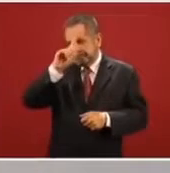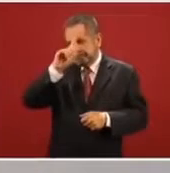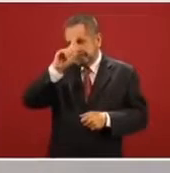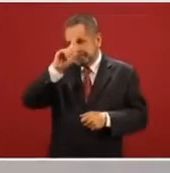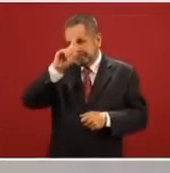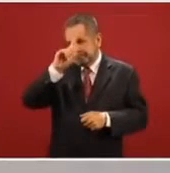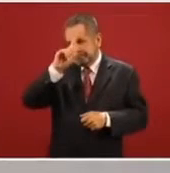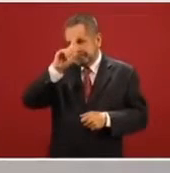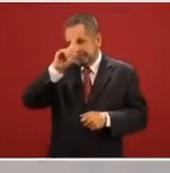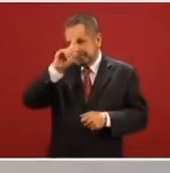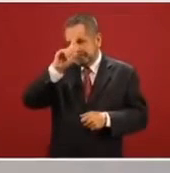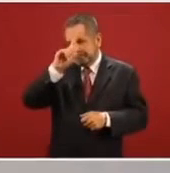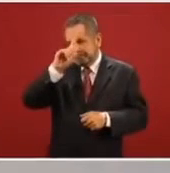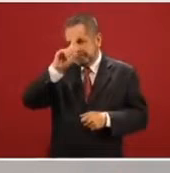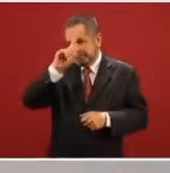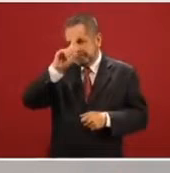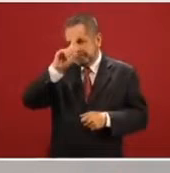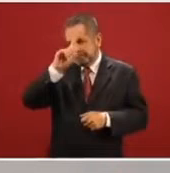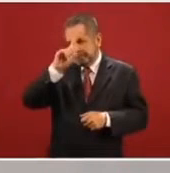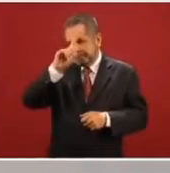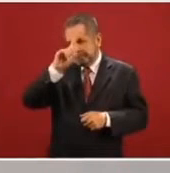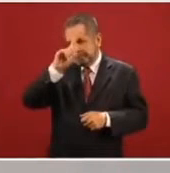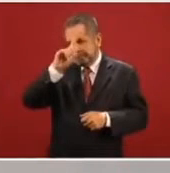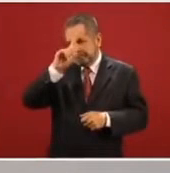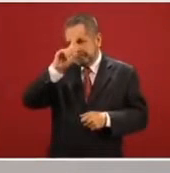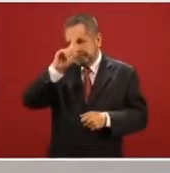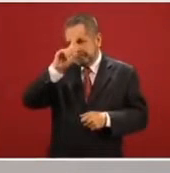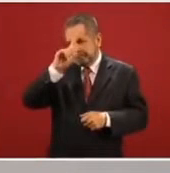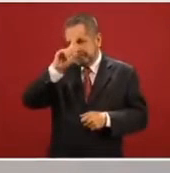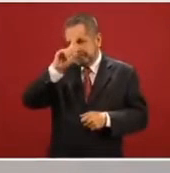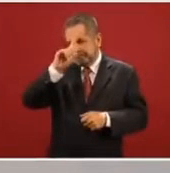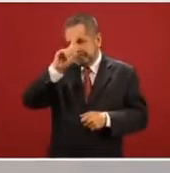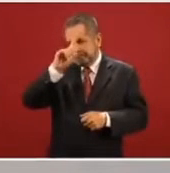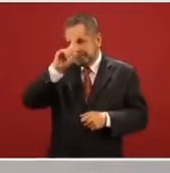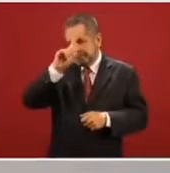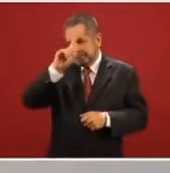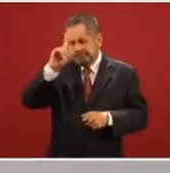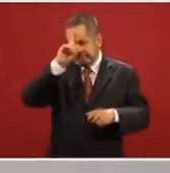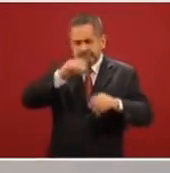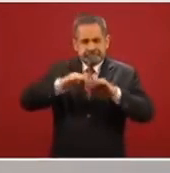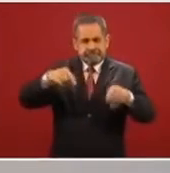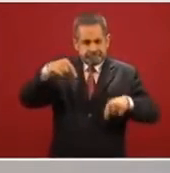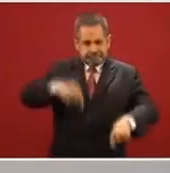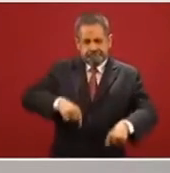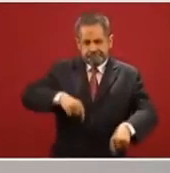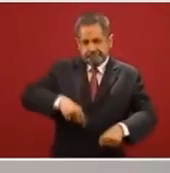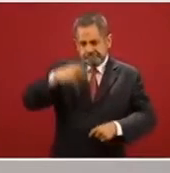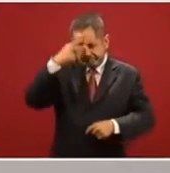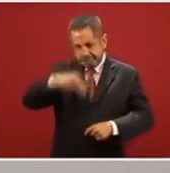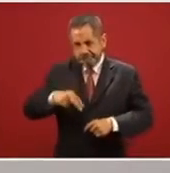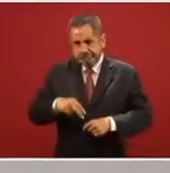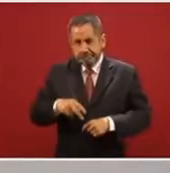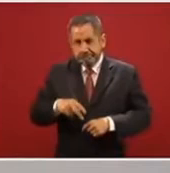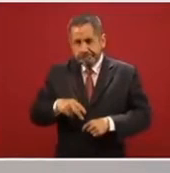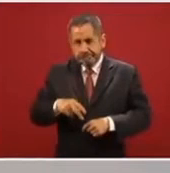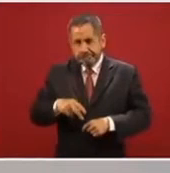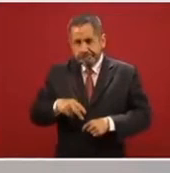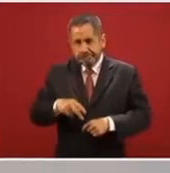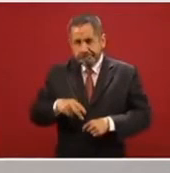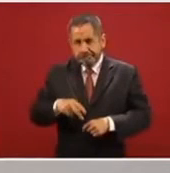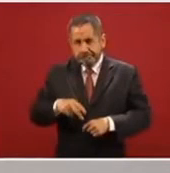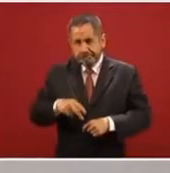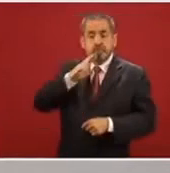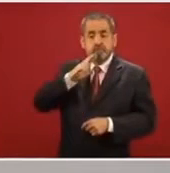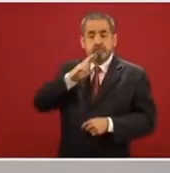para that asked what were the specific recommendations for Mexico. México y su respuesta, And